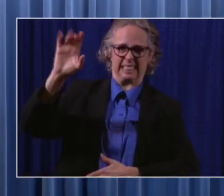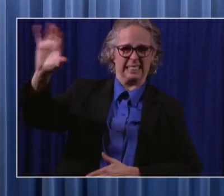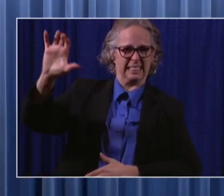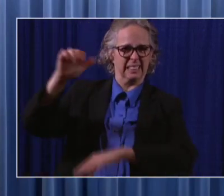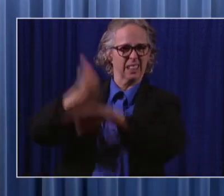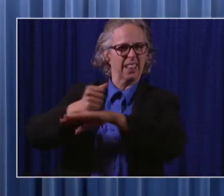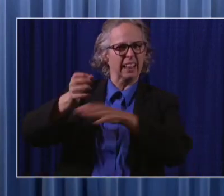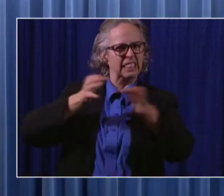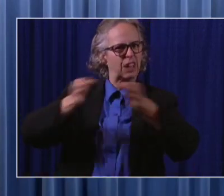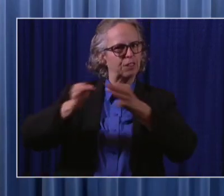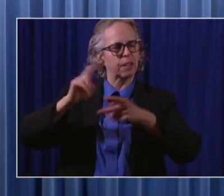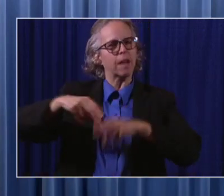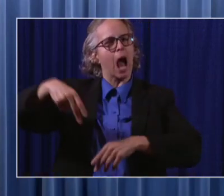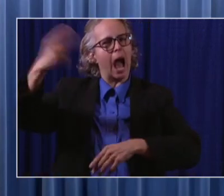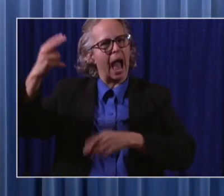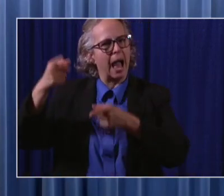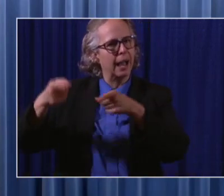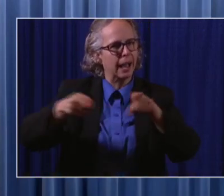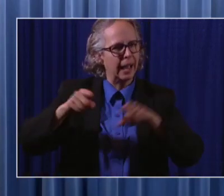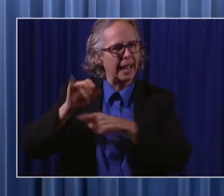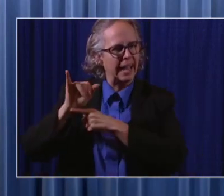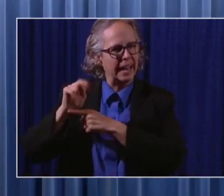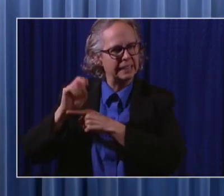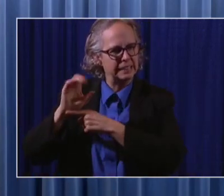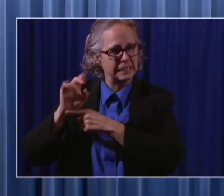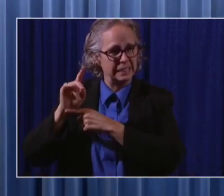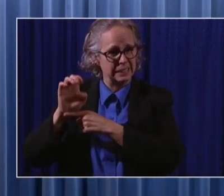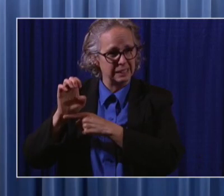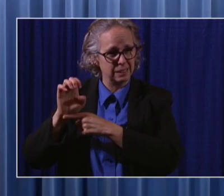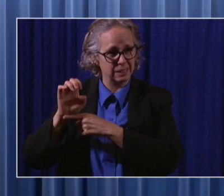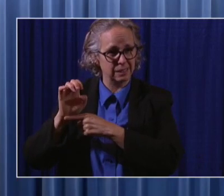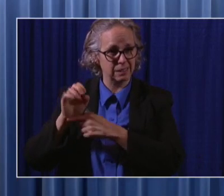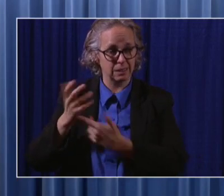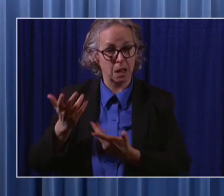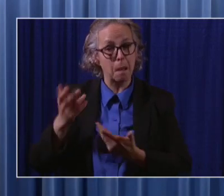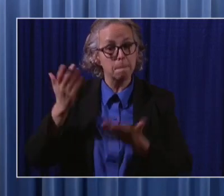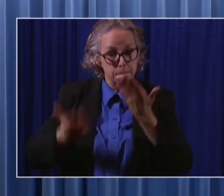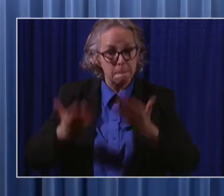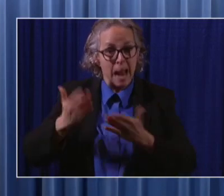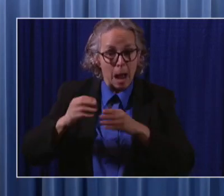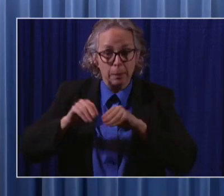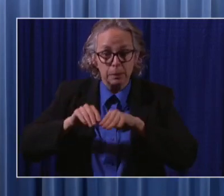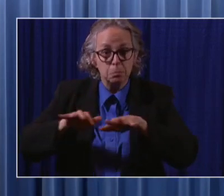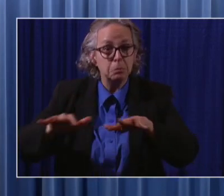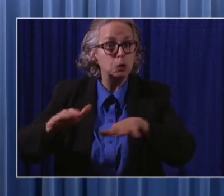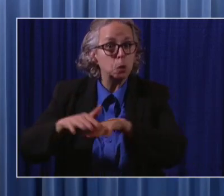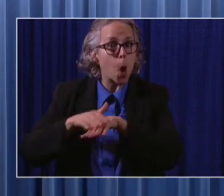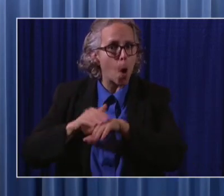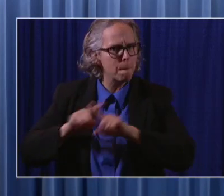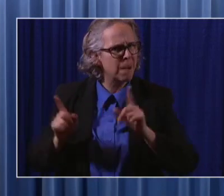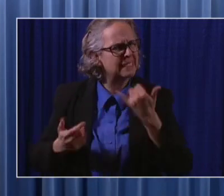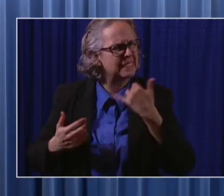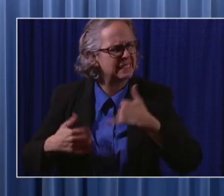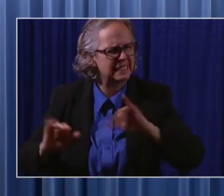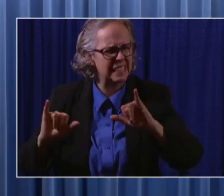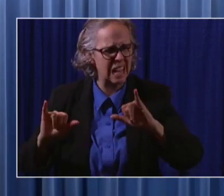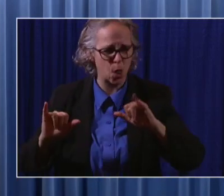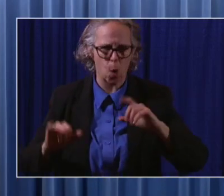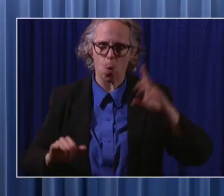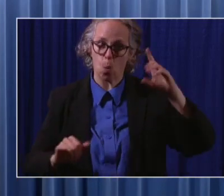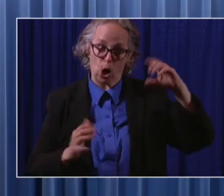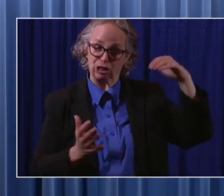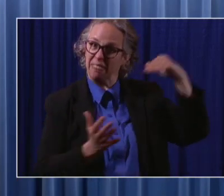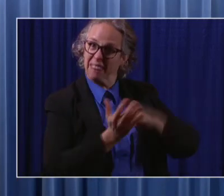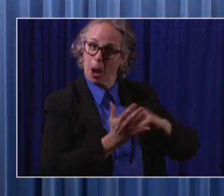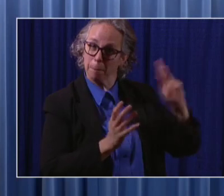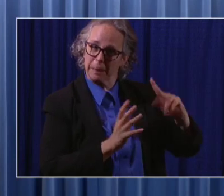be slowing down, not as many indicators, but they're over that level. Some of